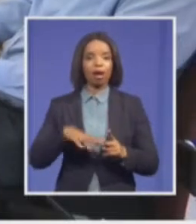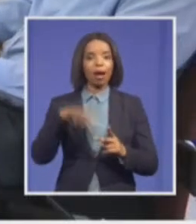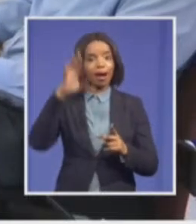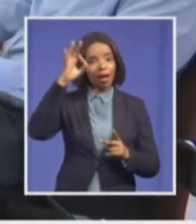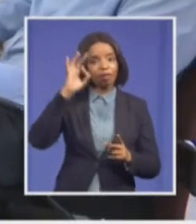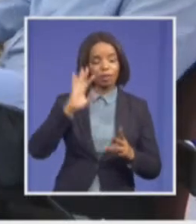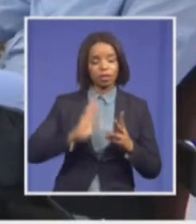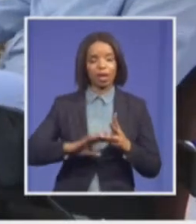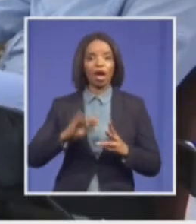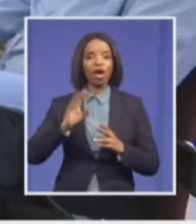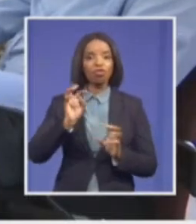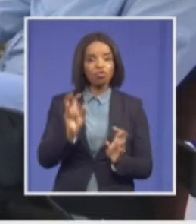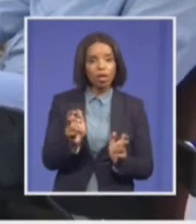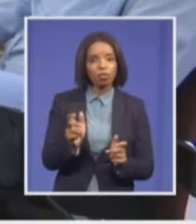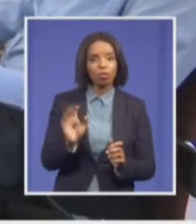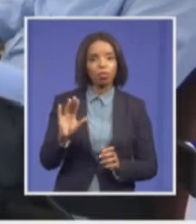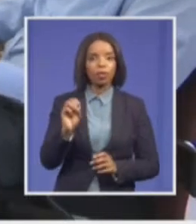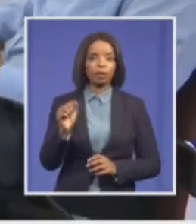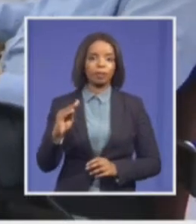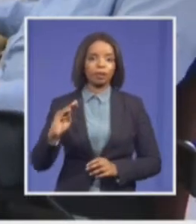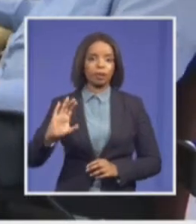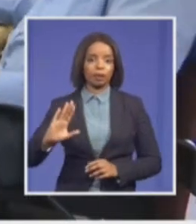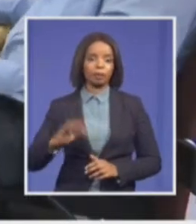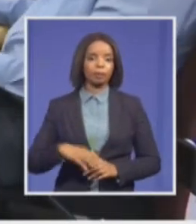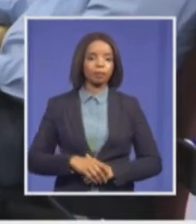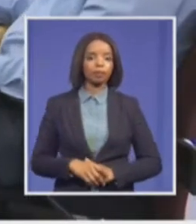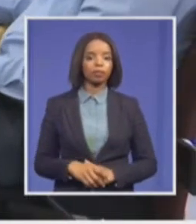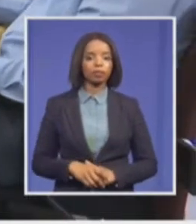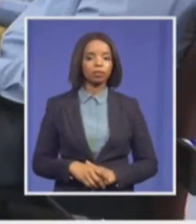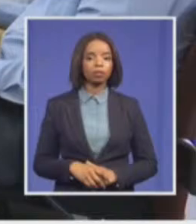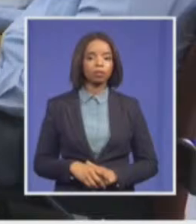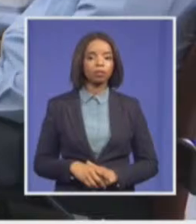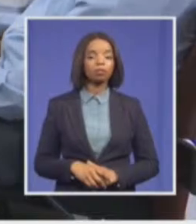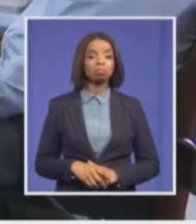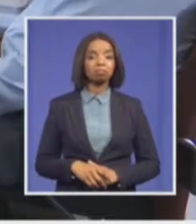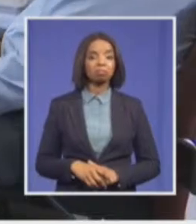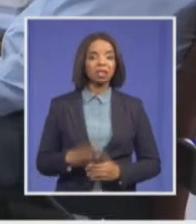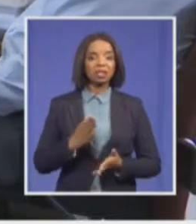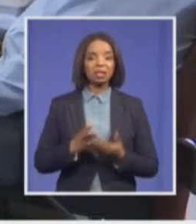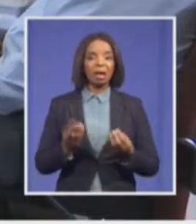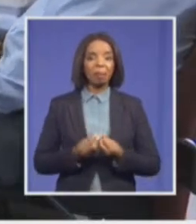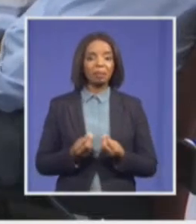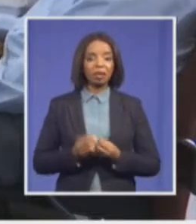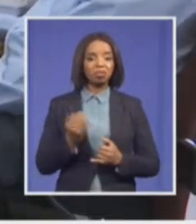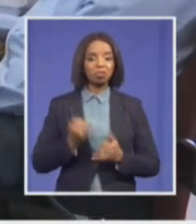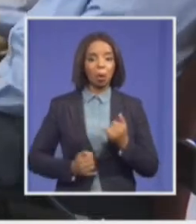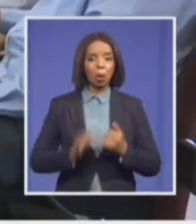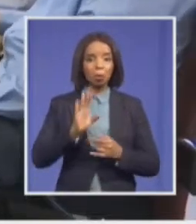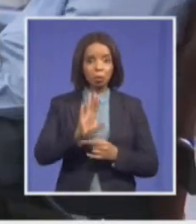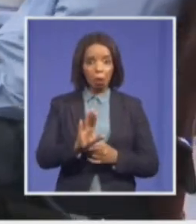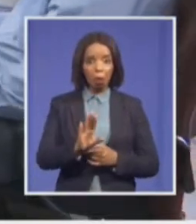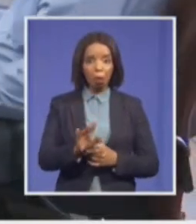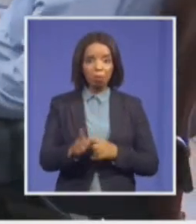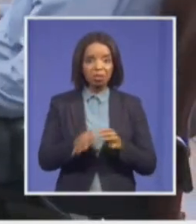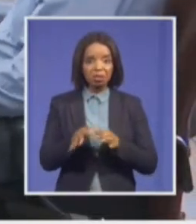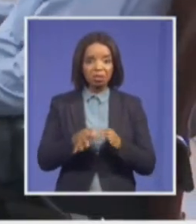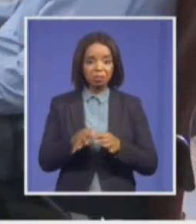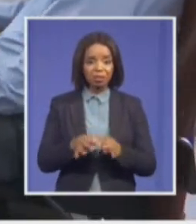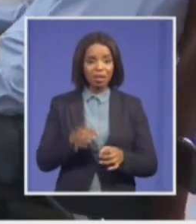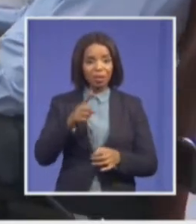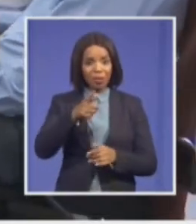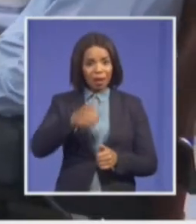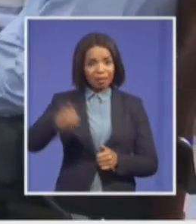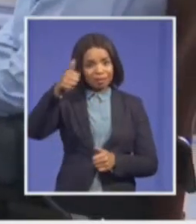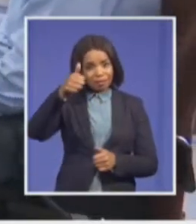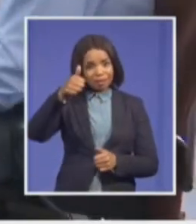So my description is wrong. You're a senior legal advisor. You advise them on legal matters. Yes, it's wrong, Chair.